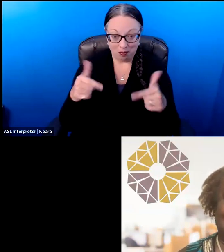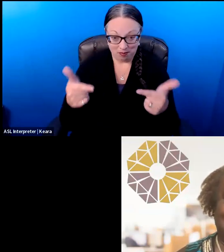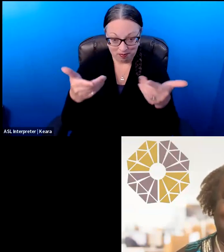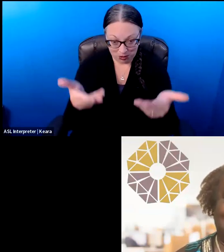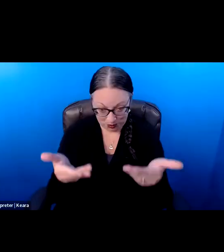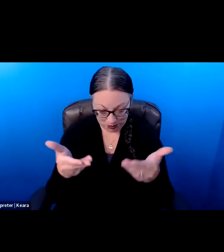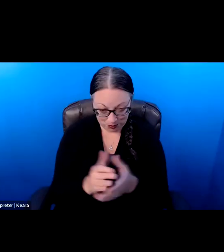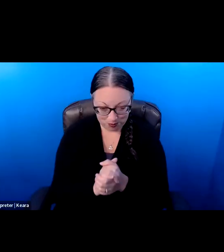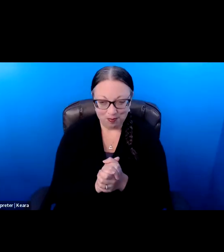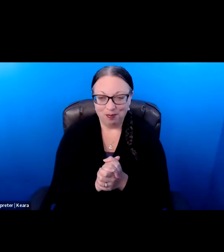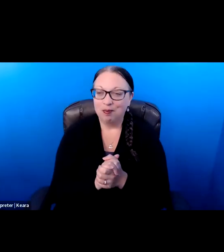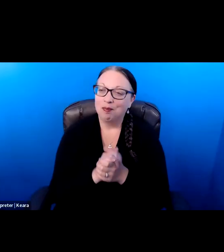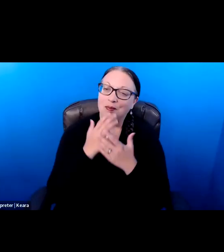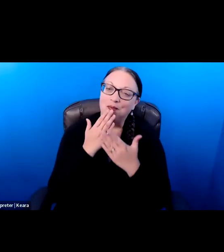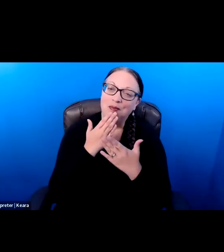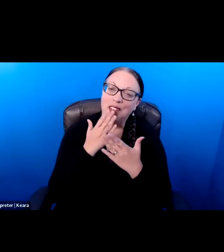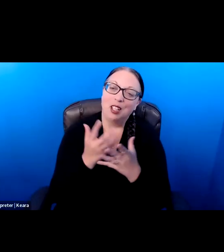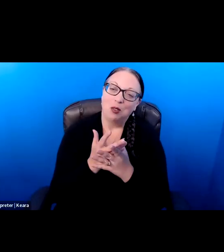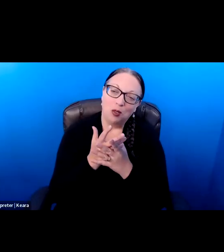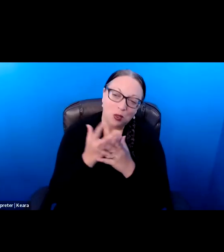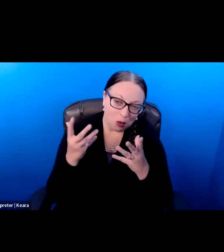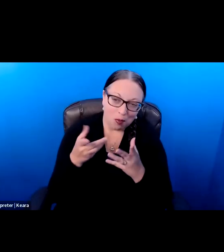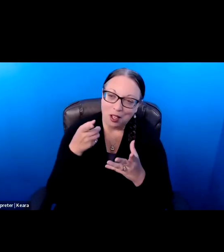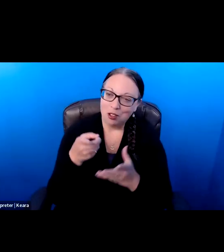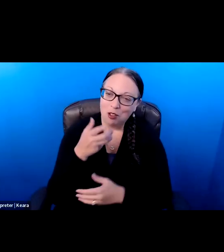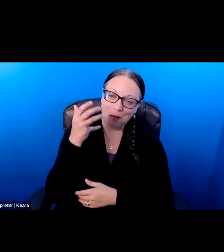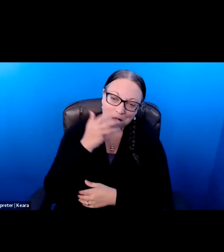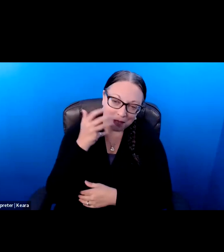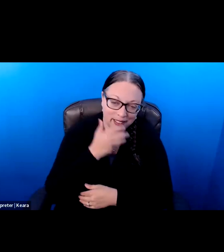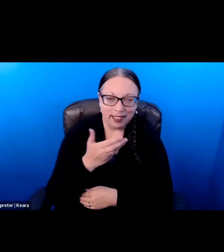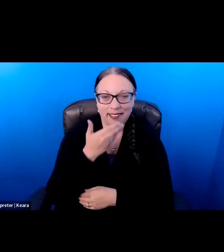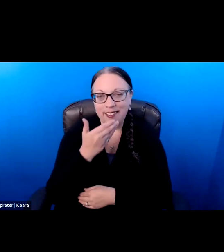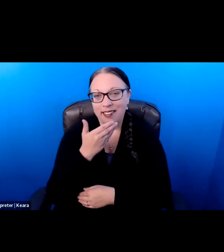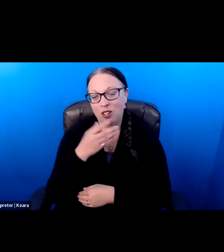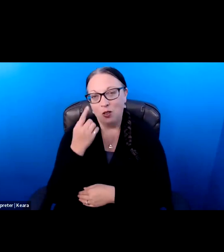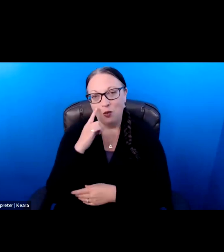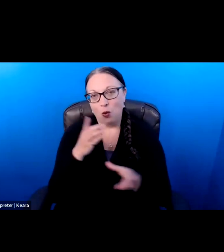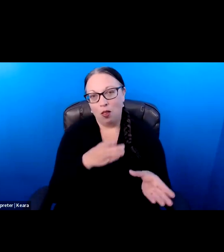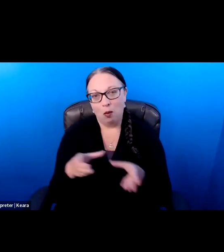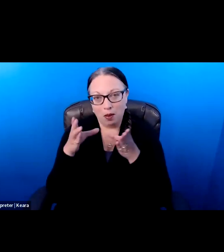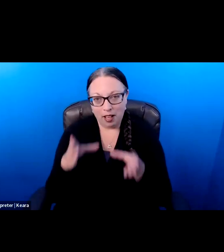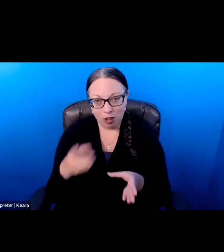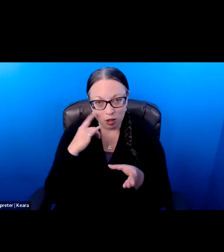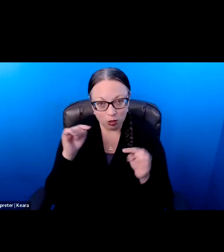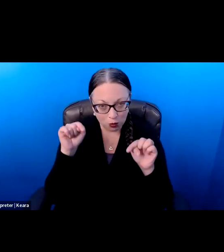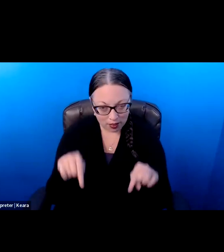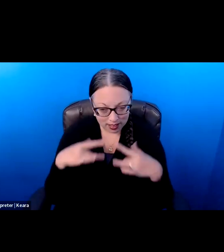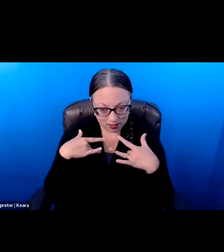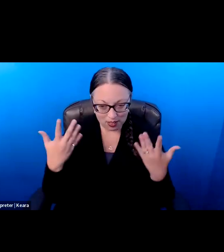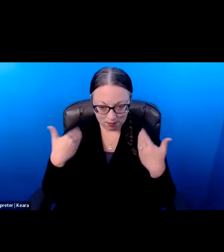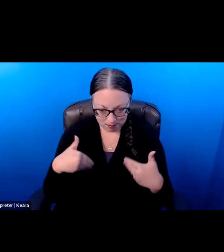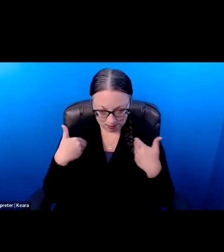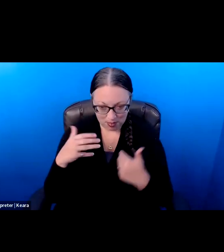Thank you. Thank you so much, Lavon. You're amazing. Thank you to the planners of this event. I'm Monet,